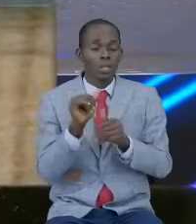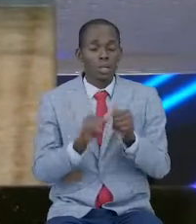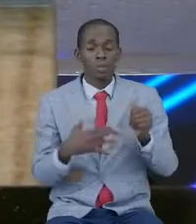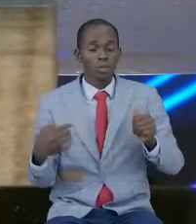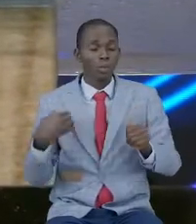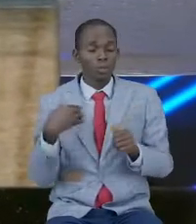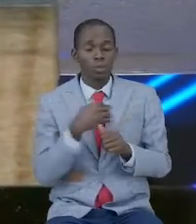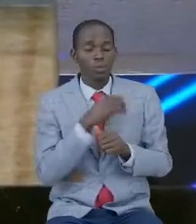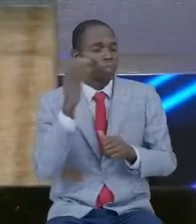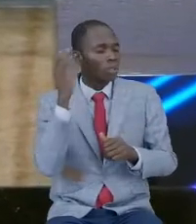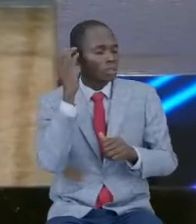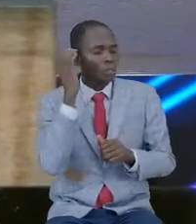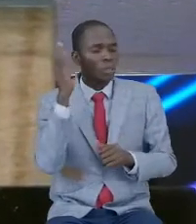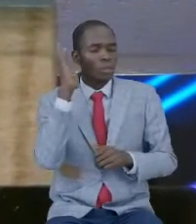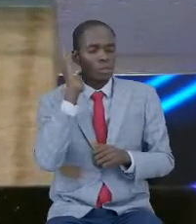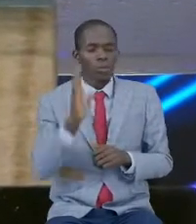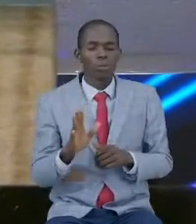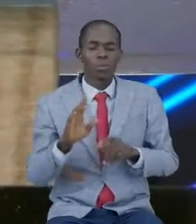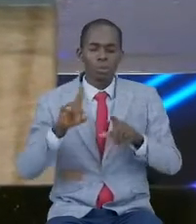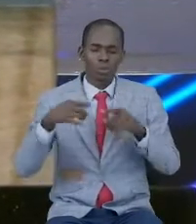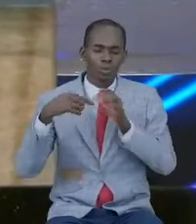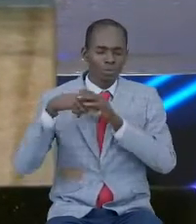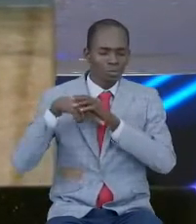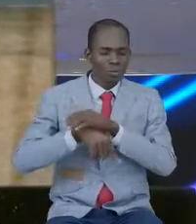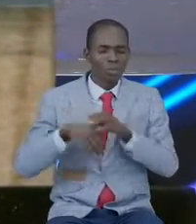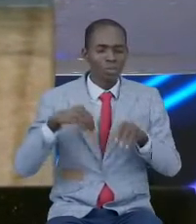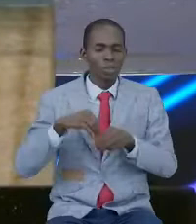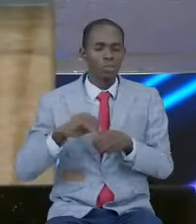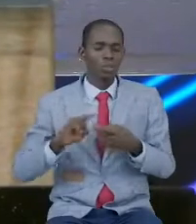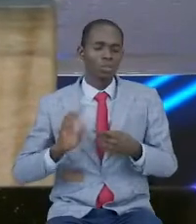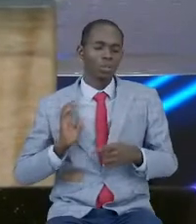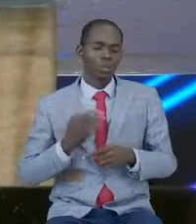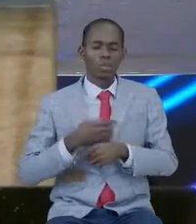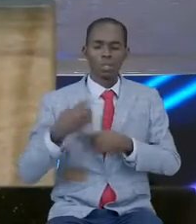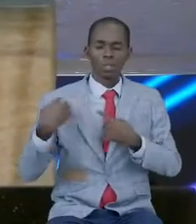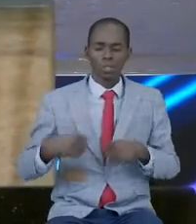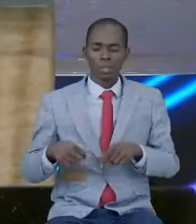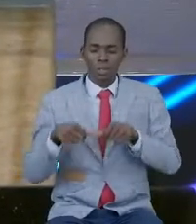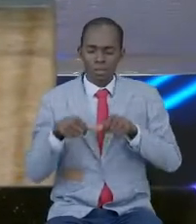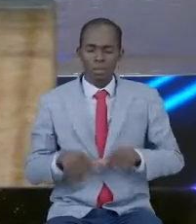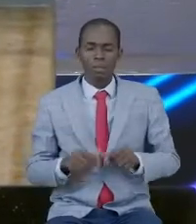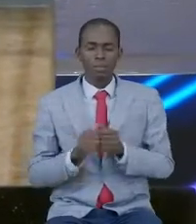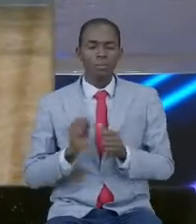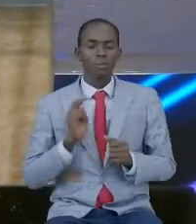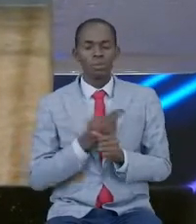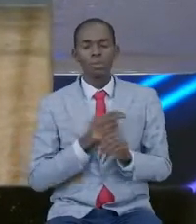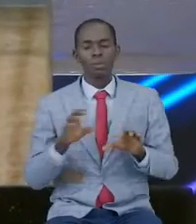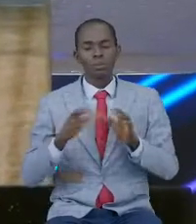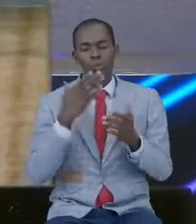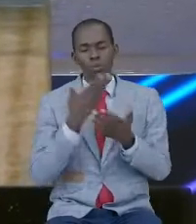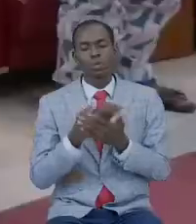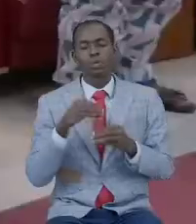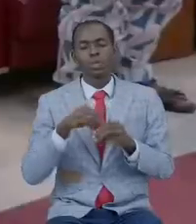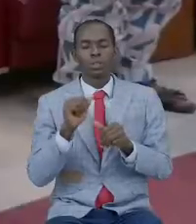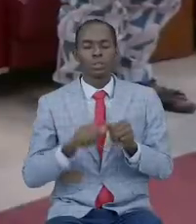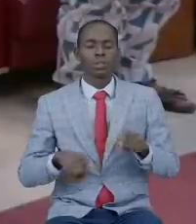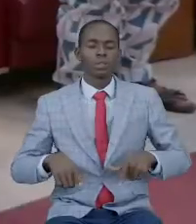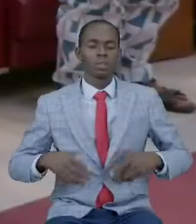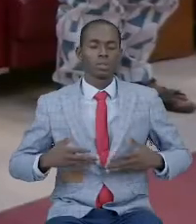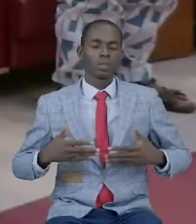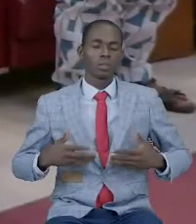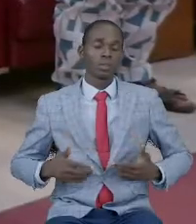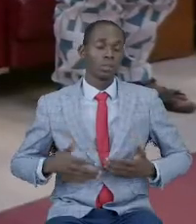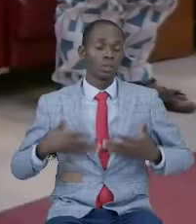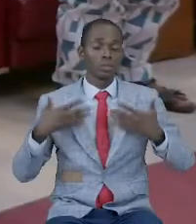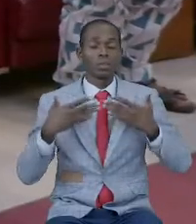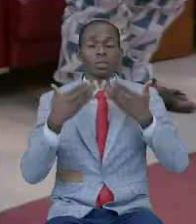hear will penetrate our heart, abide with us, and do good in every life. Thank you, Lord,